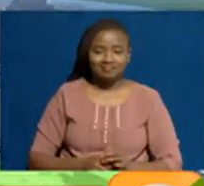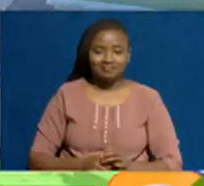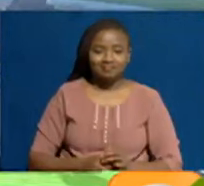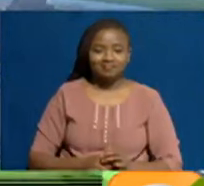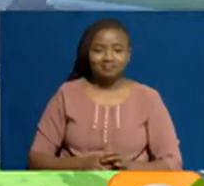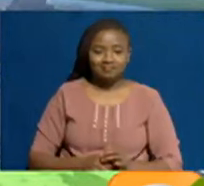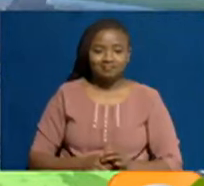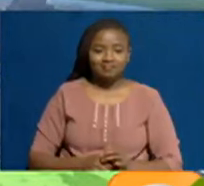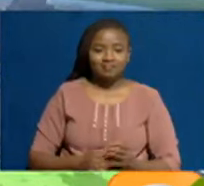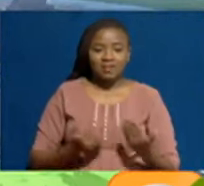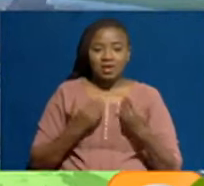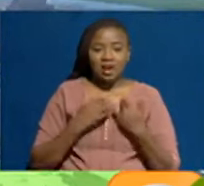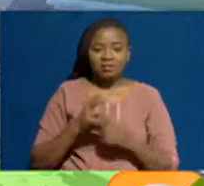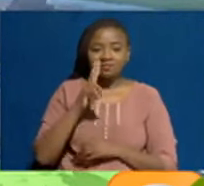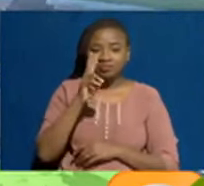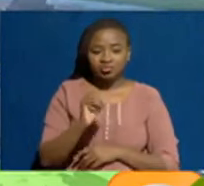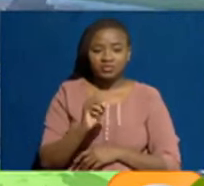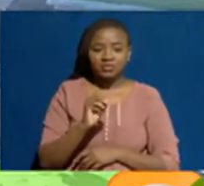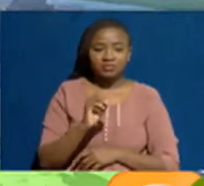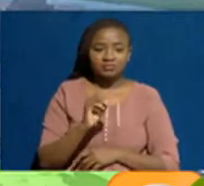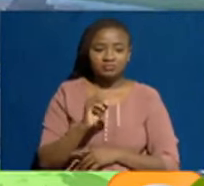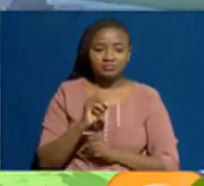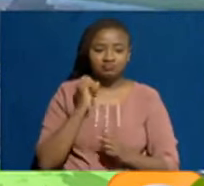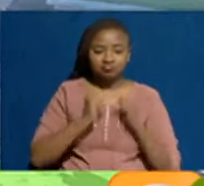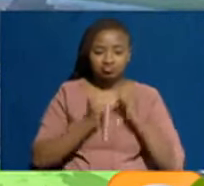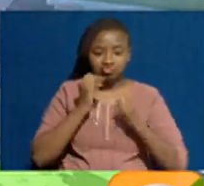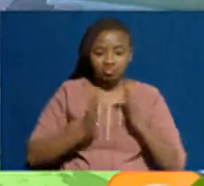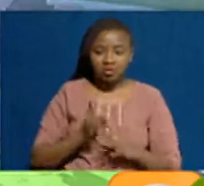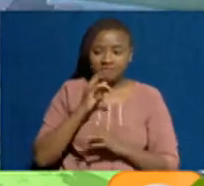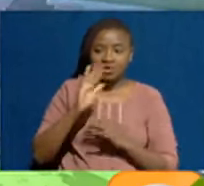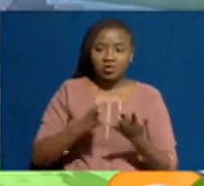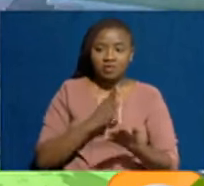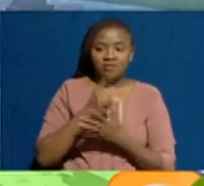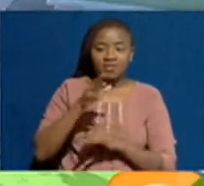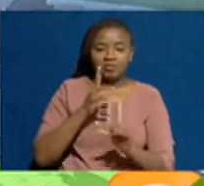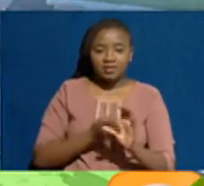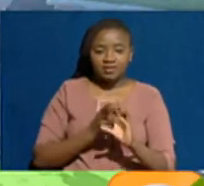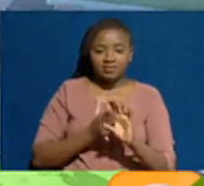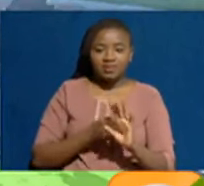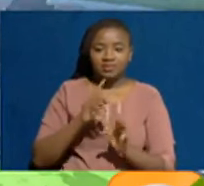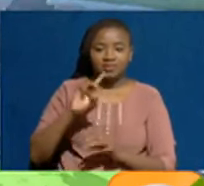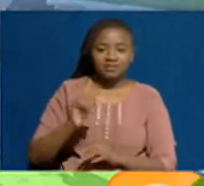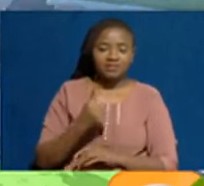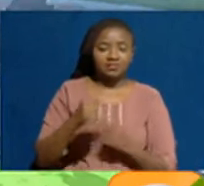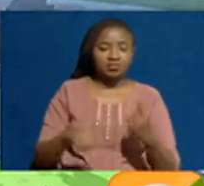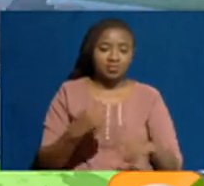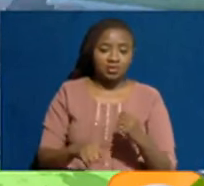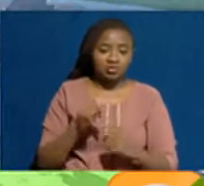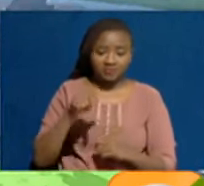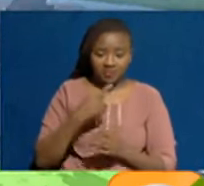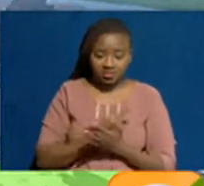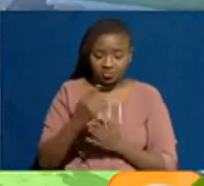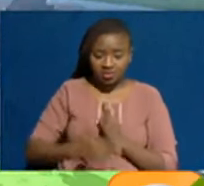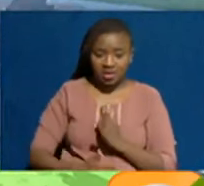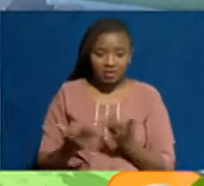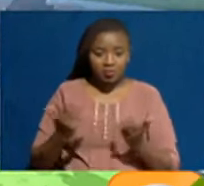Over 20 elite athletes have been confirmed for the Great Chepsaita Cross Country First Edition, slated for this weekend in